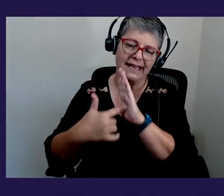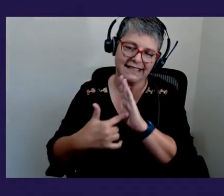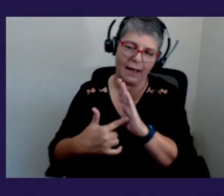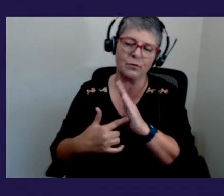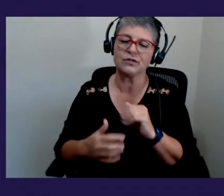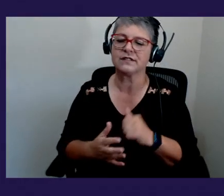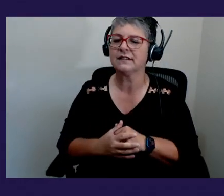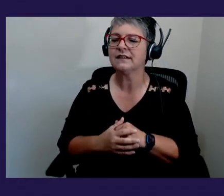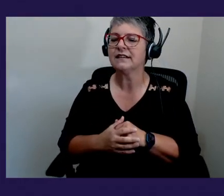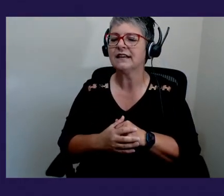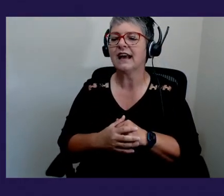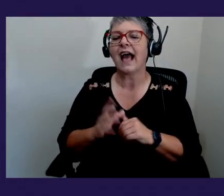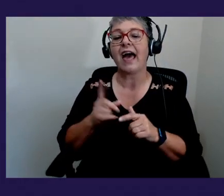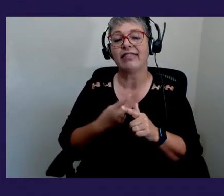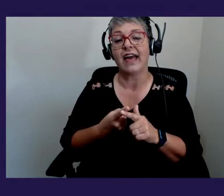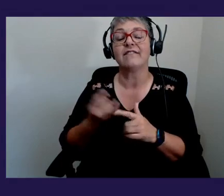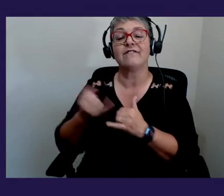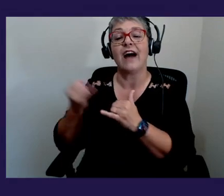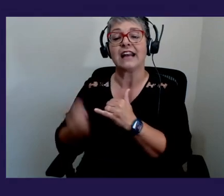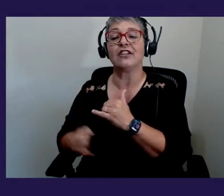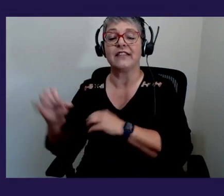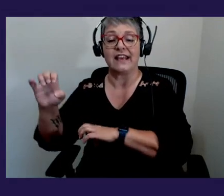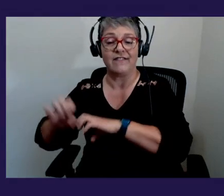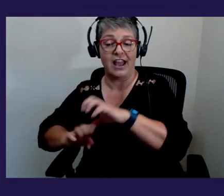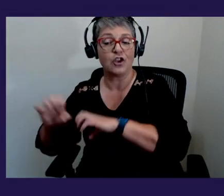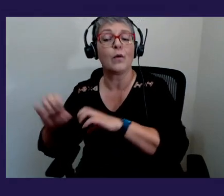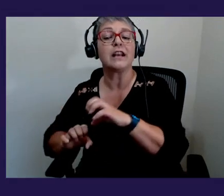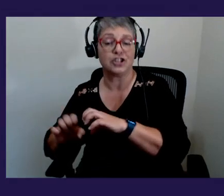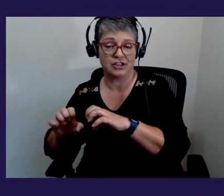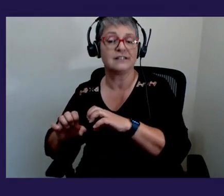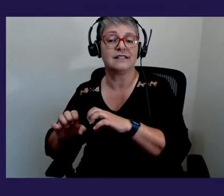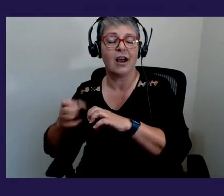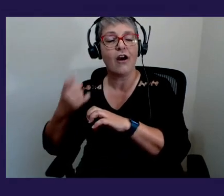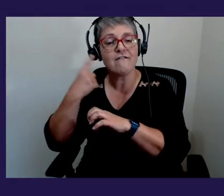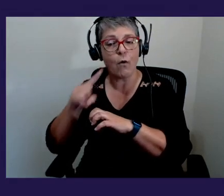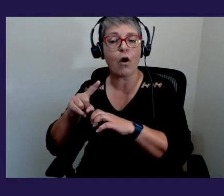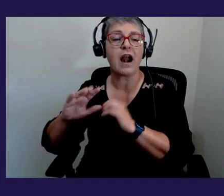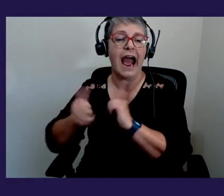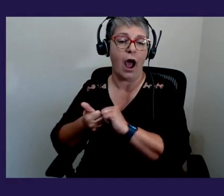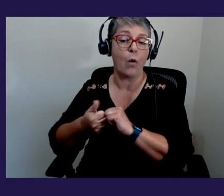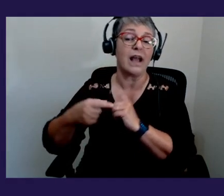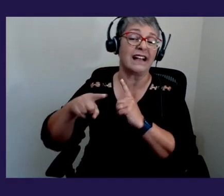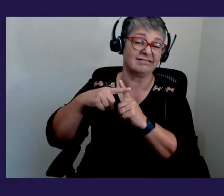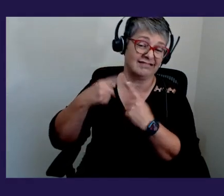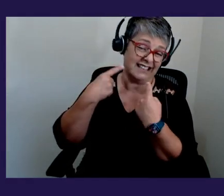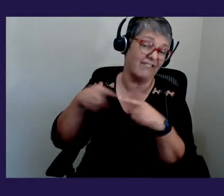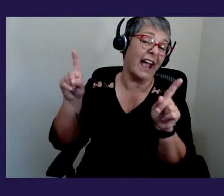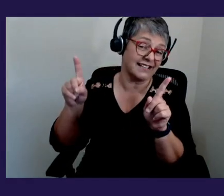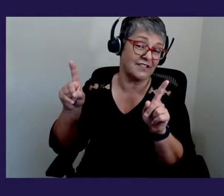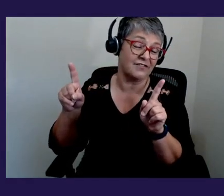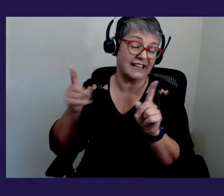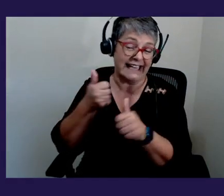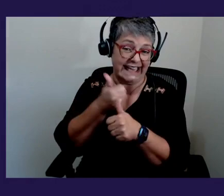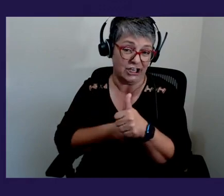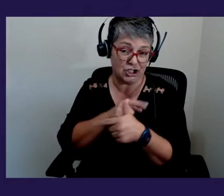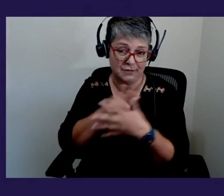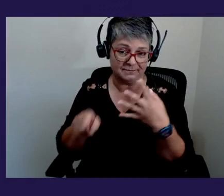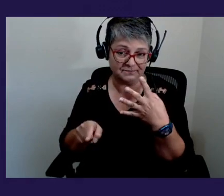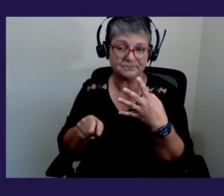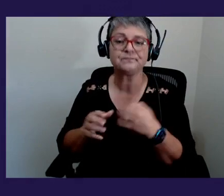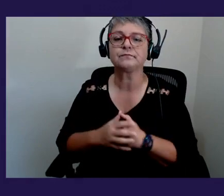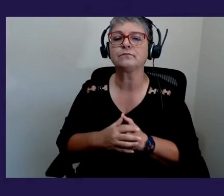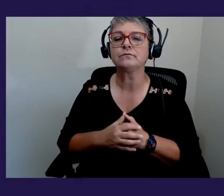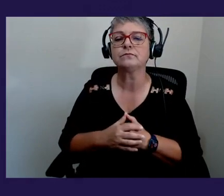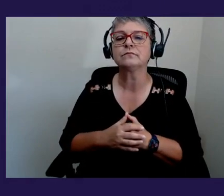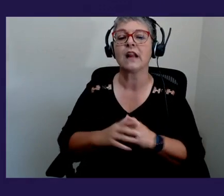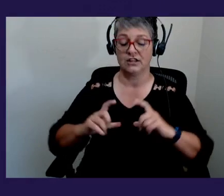on the evaluation for the effectiveness of those different tools. Next slide, please. Okay, so the first level, again, we're